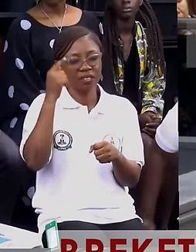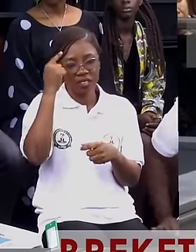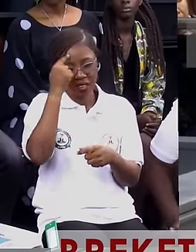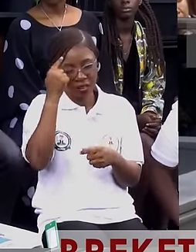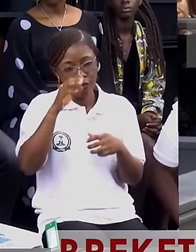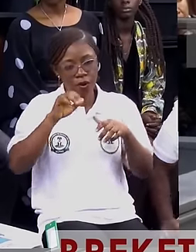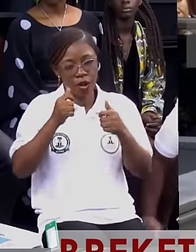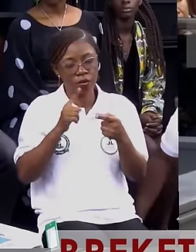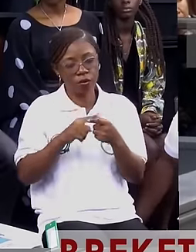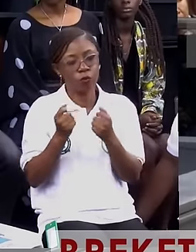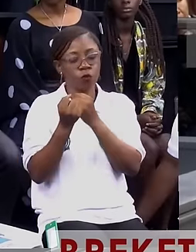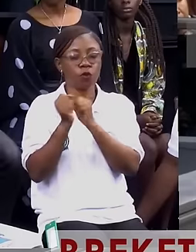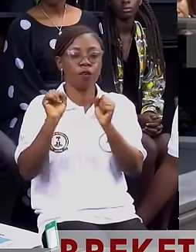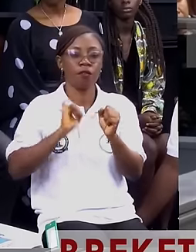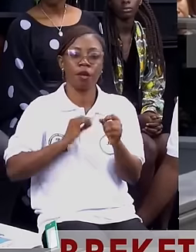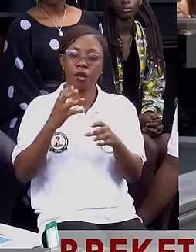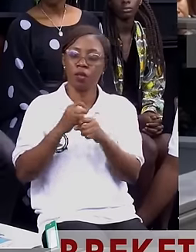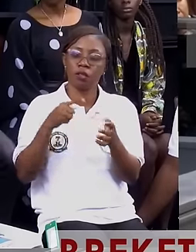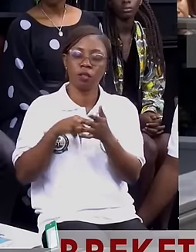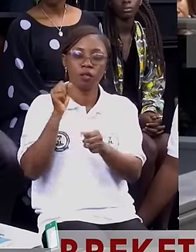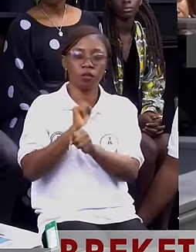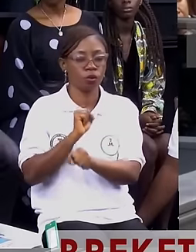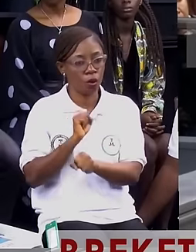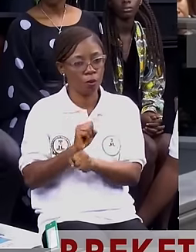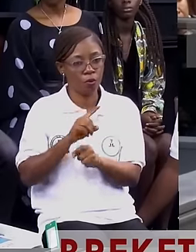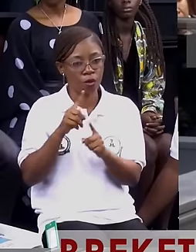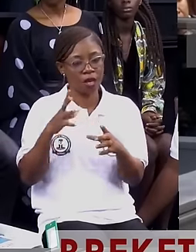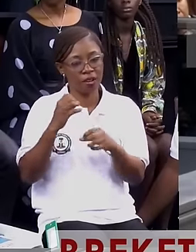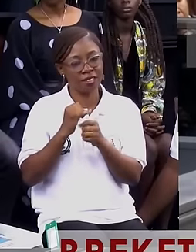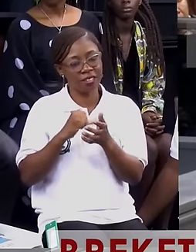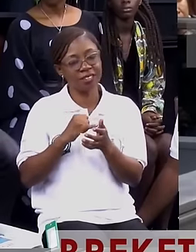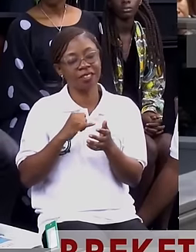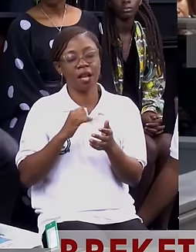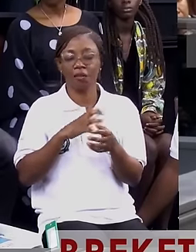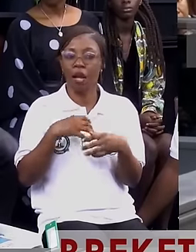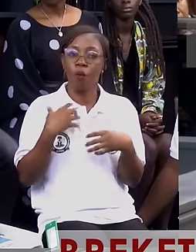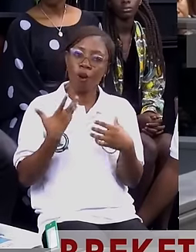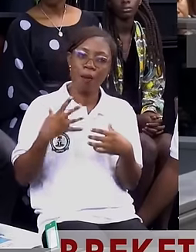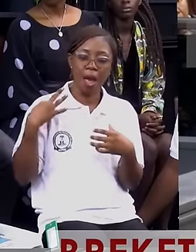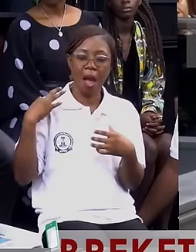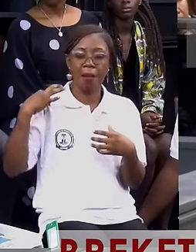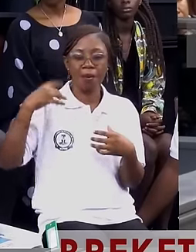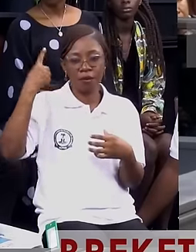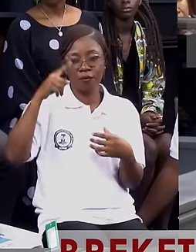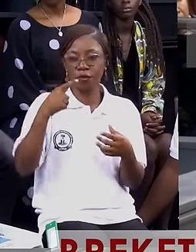survive, and you know, so I got this job, and when I got it, I was like, okay, let me apply it for the job. You see,